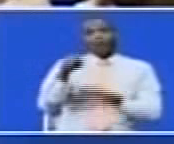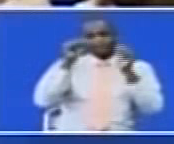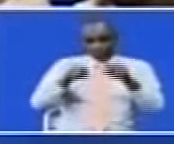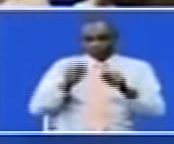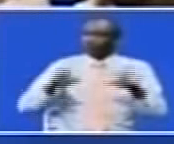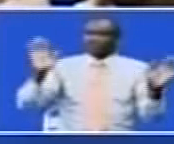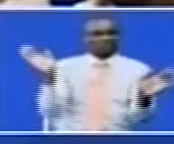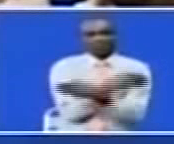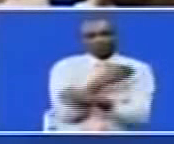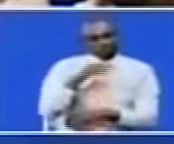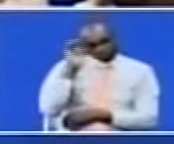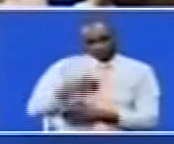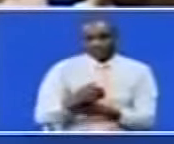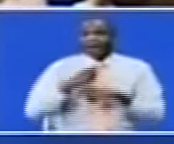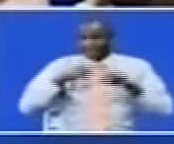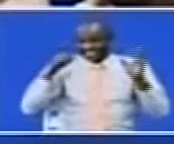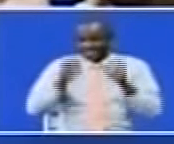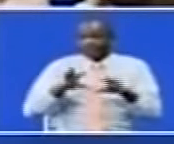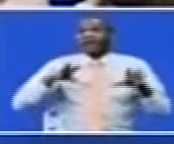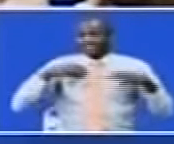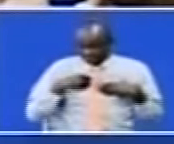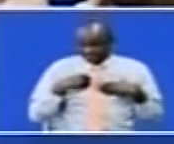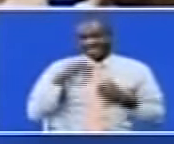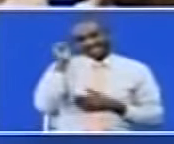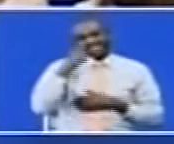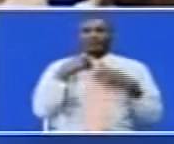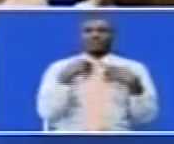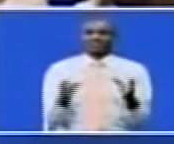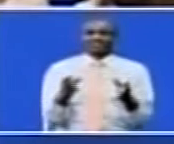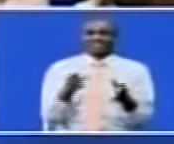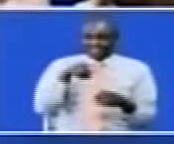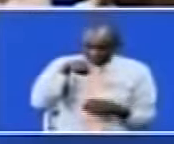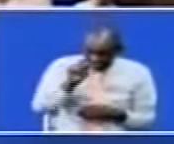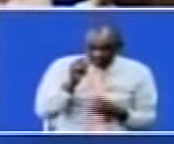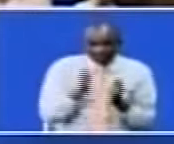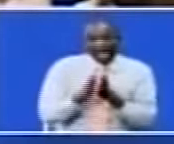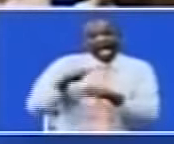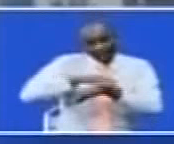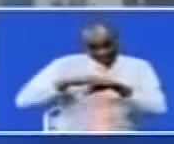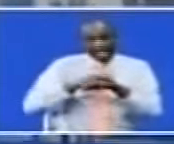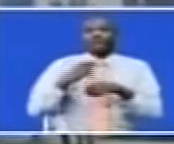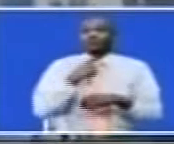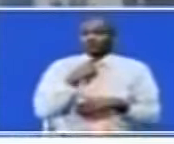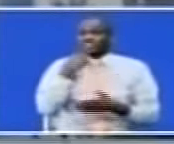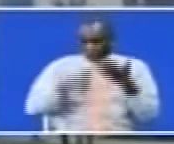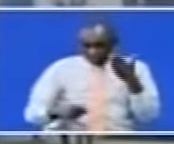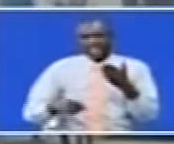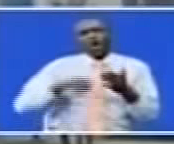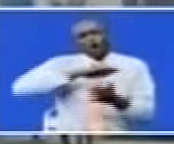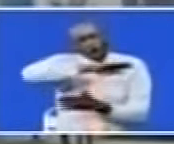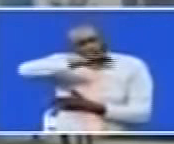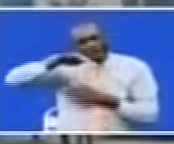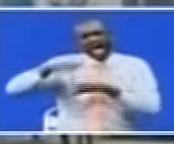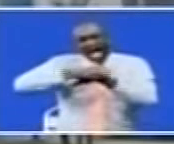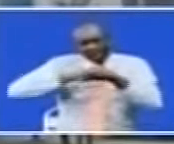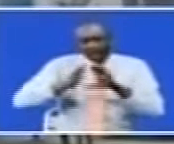will be suspended. But should they fail, Kenya, whose position has the backing of the Africa Union, has threatened to lead a